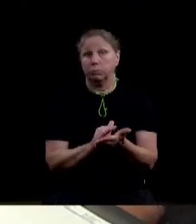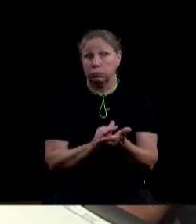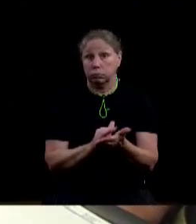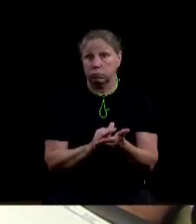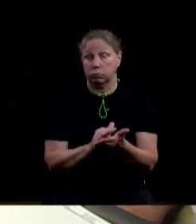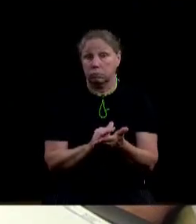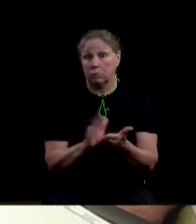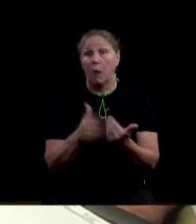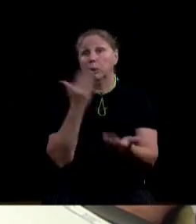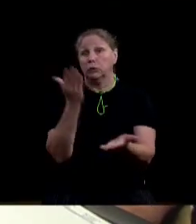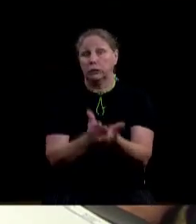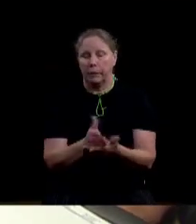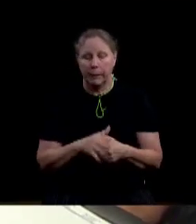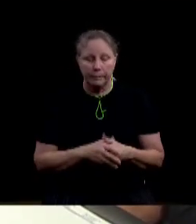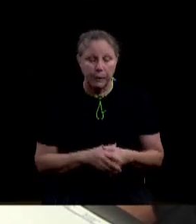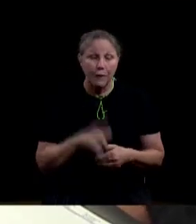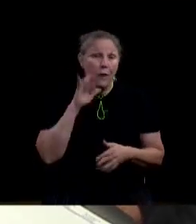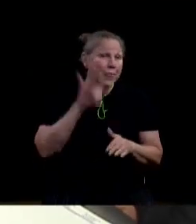have to